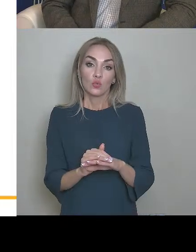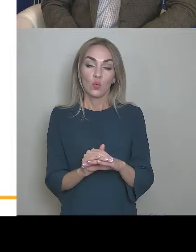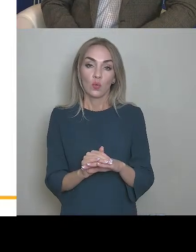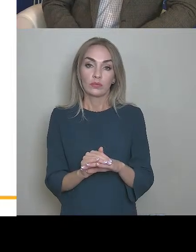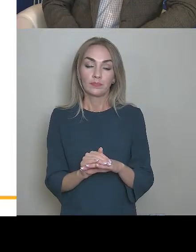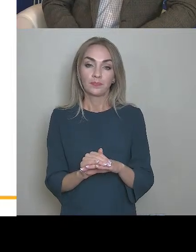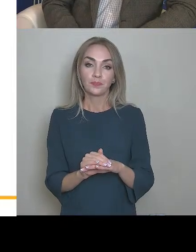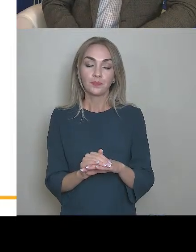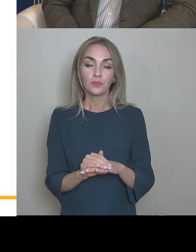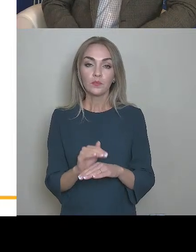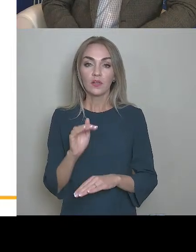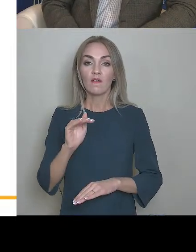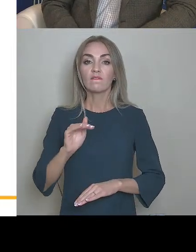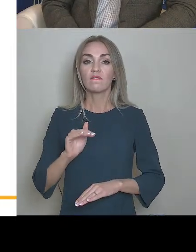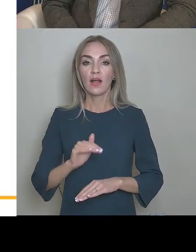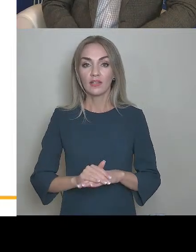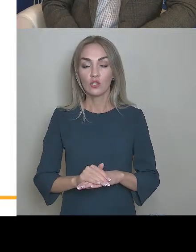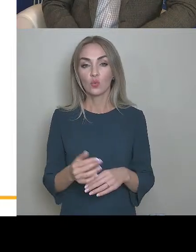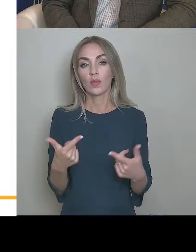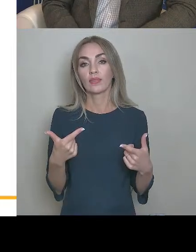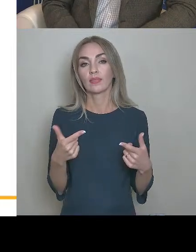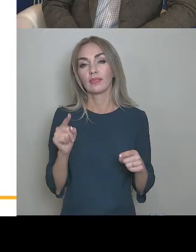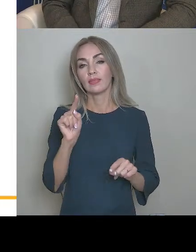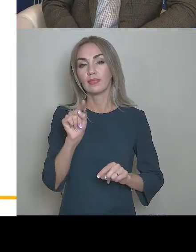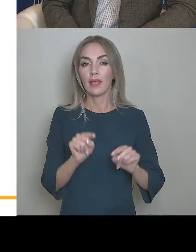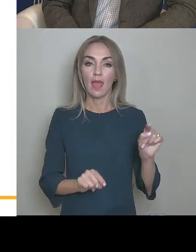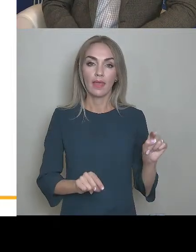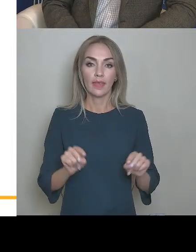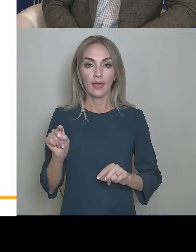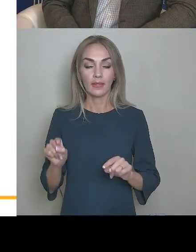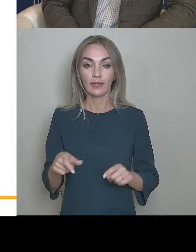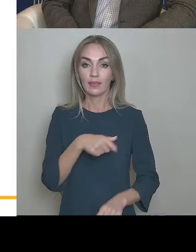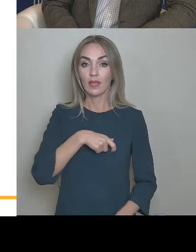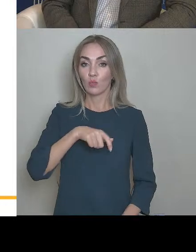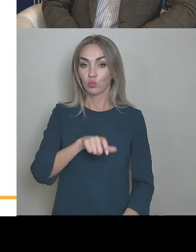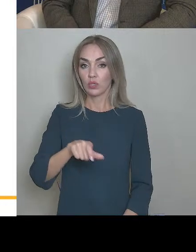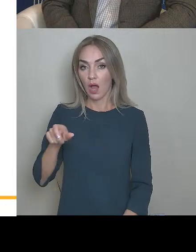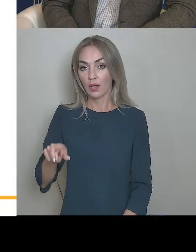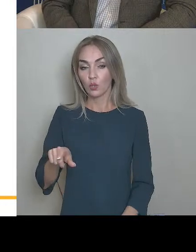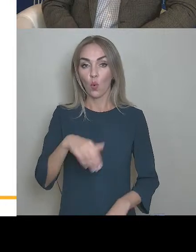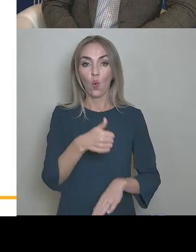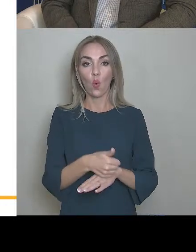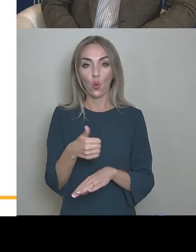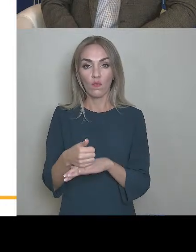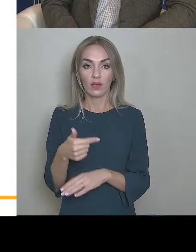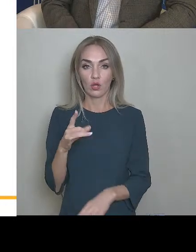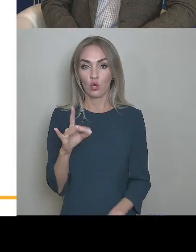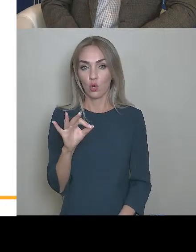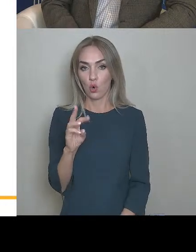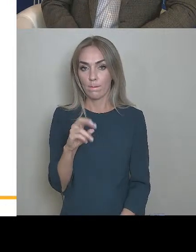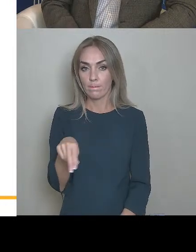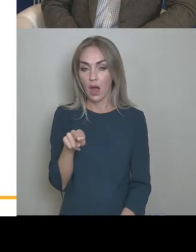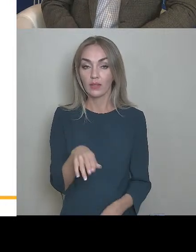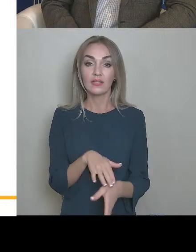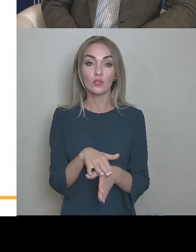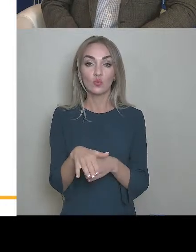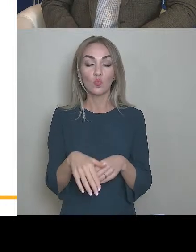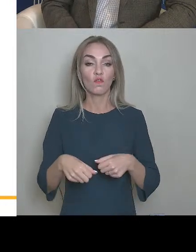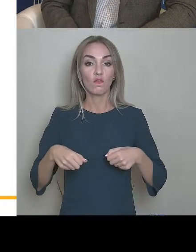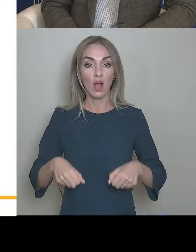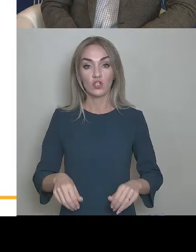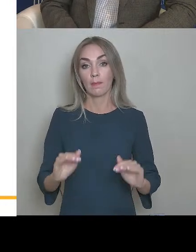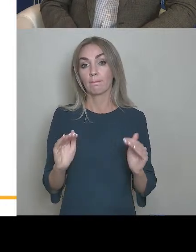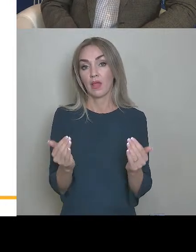communities took place. And actually, some councillors and some heads of the